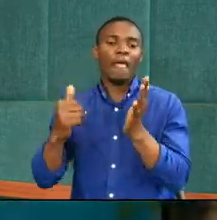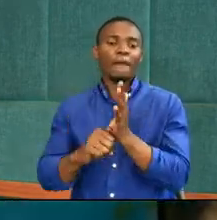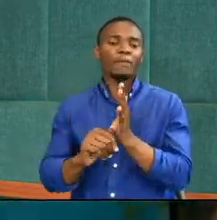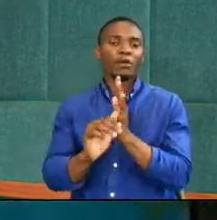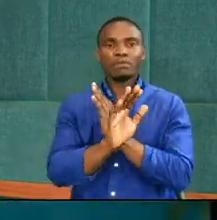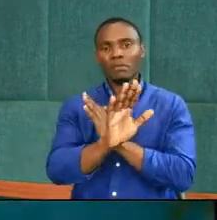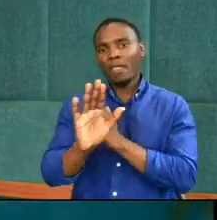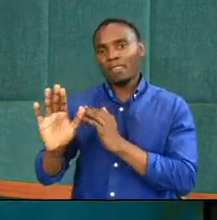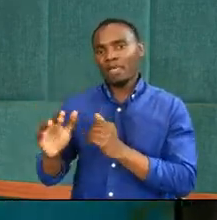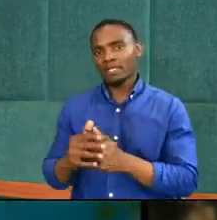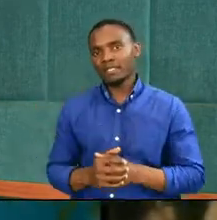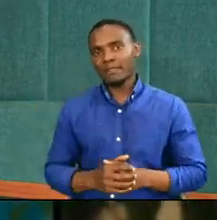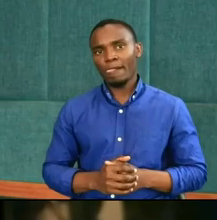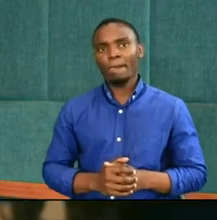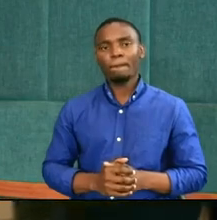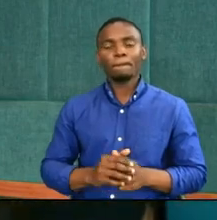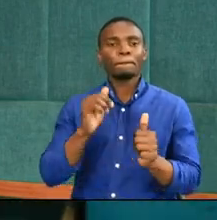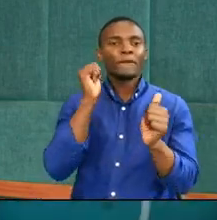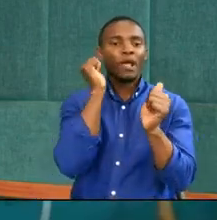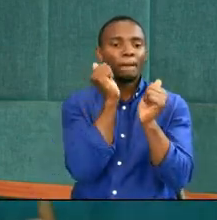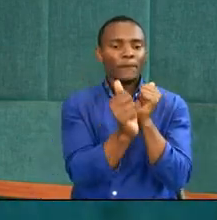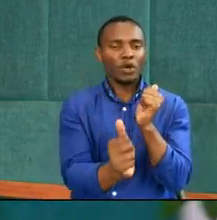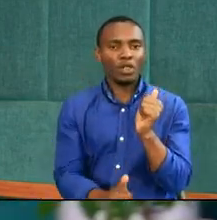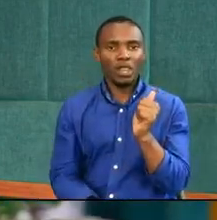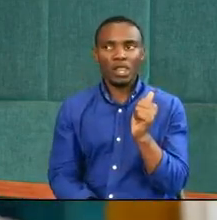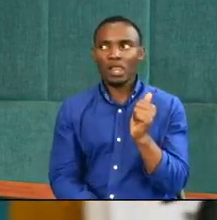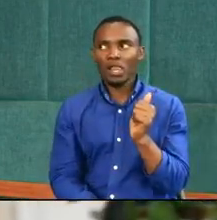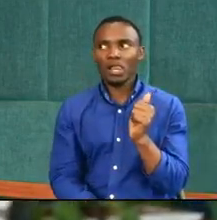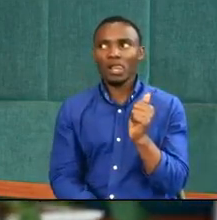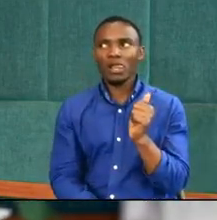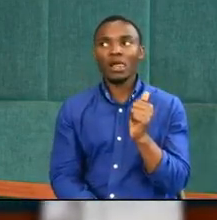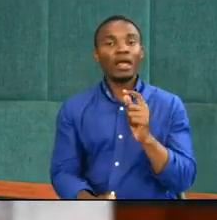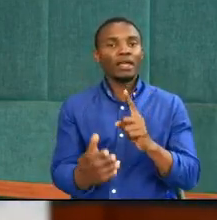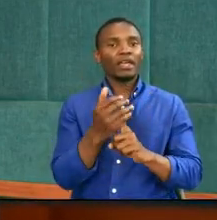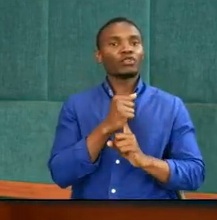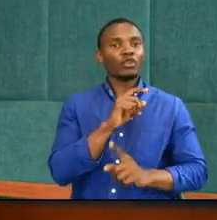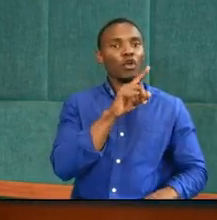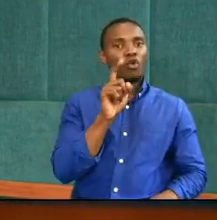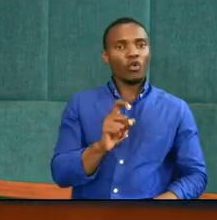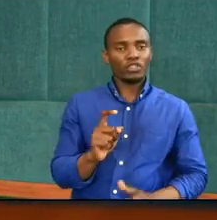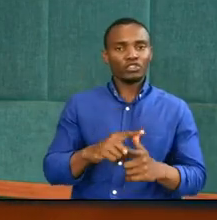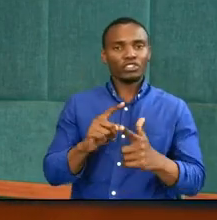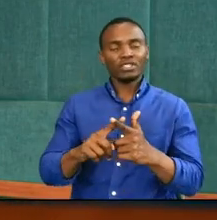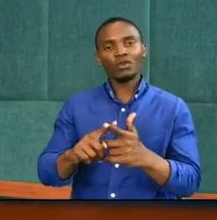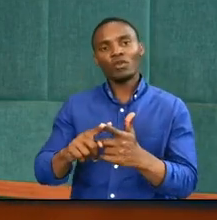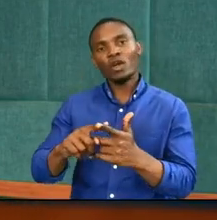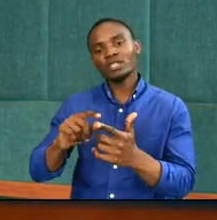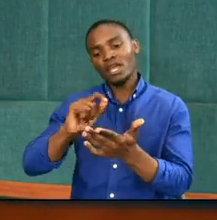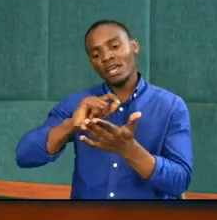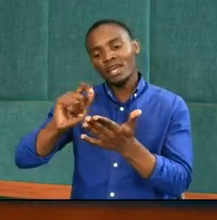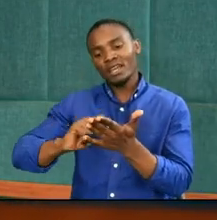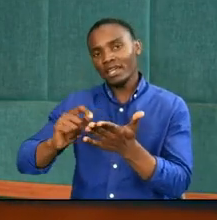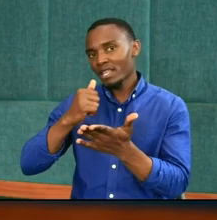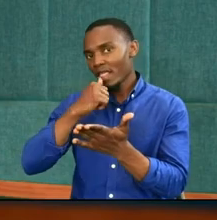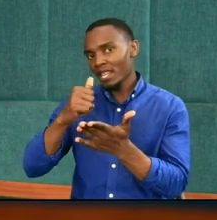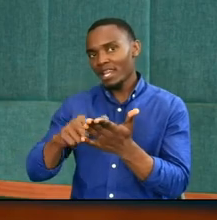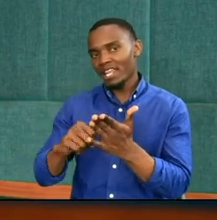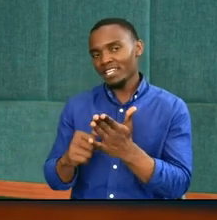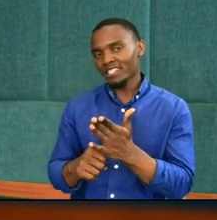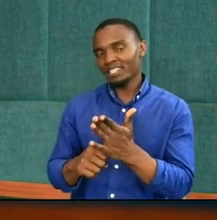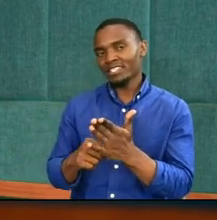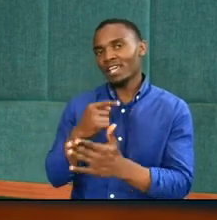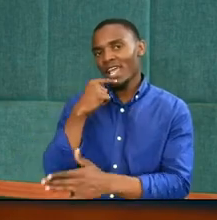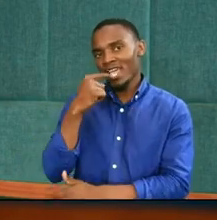having. Paul got their questions and then wrote back to them the